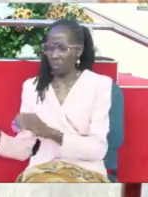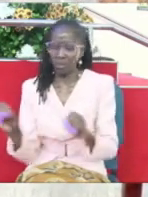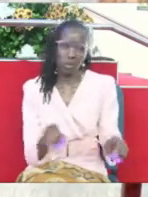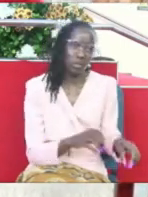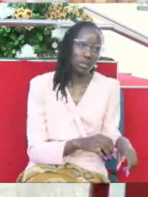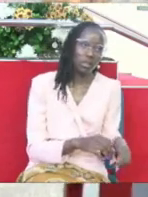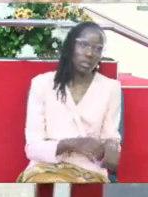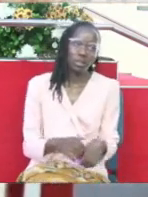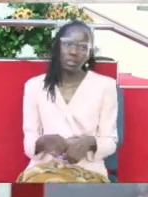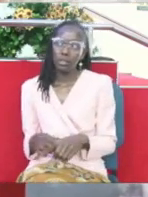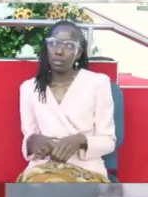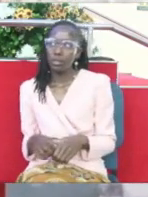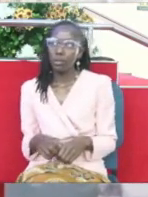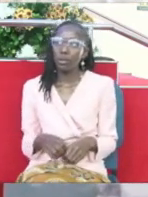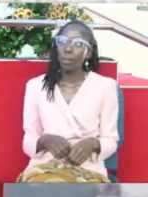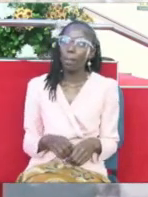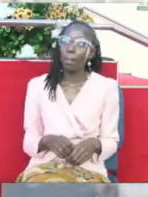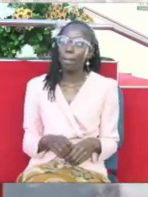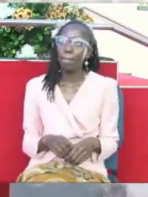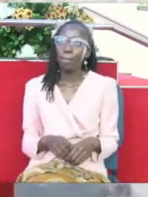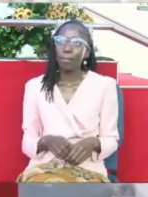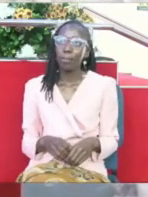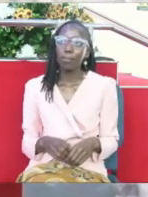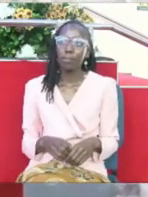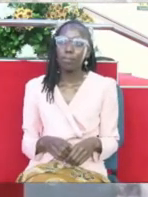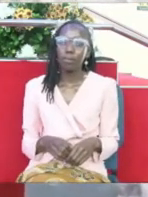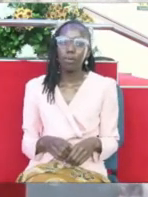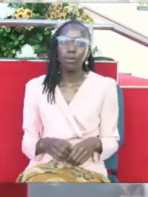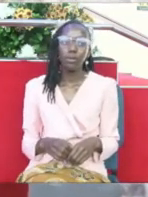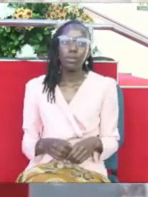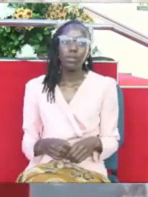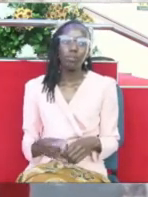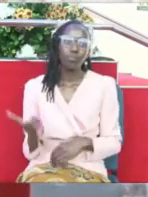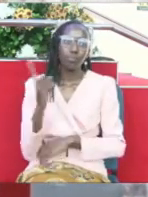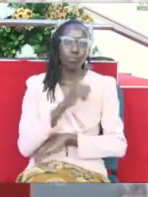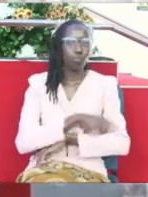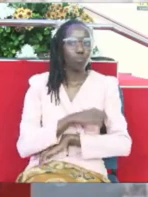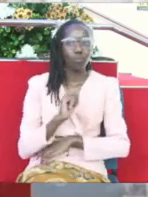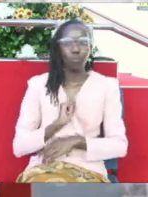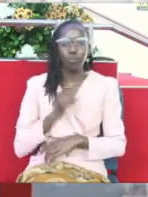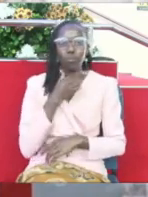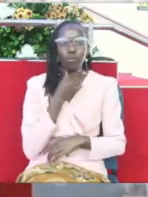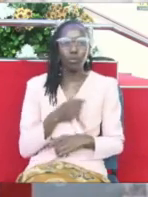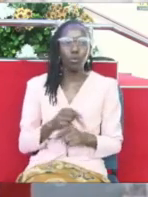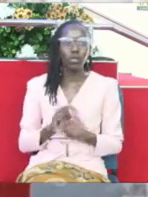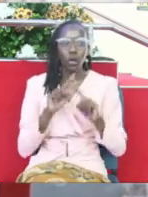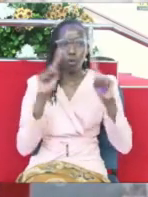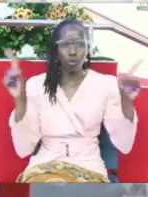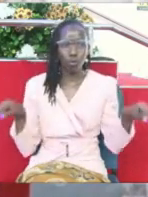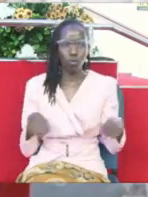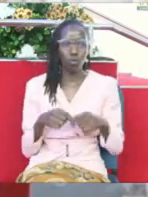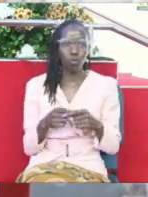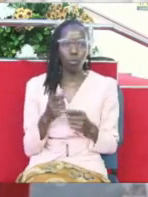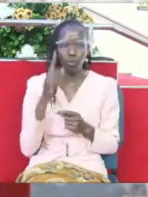nafasi ya wawili. The day is packed but I need room for two. Siku imejaa shughuli lakini nahitaji nafasi ya watu wawili. The economy is hard but